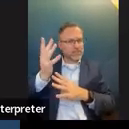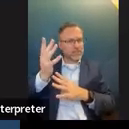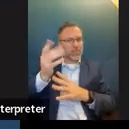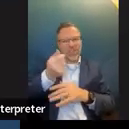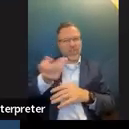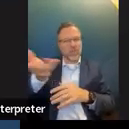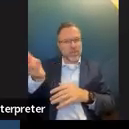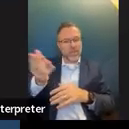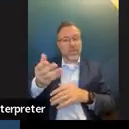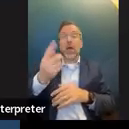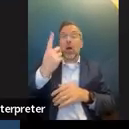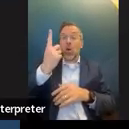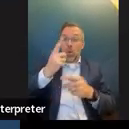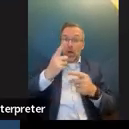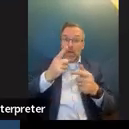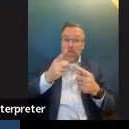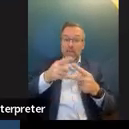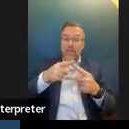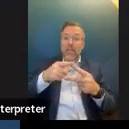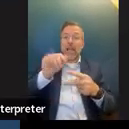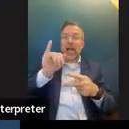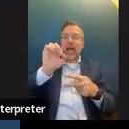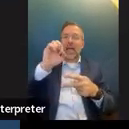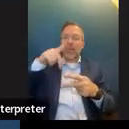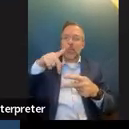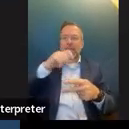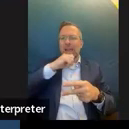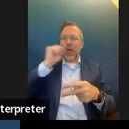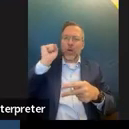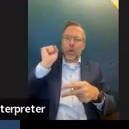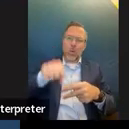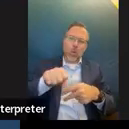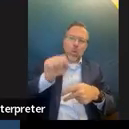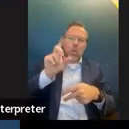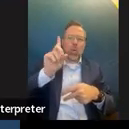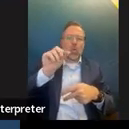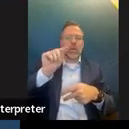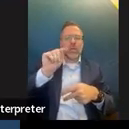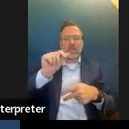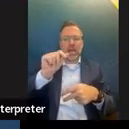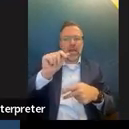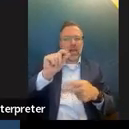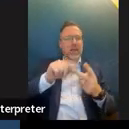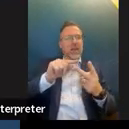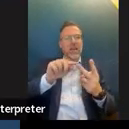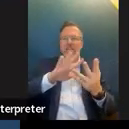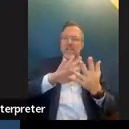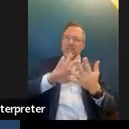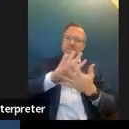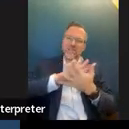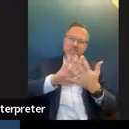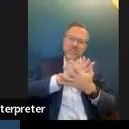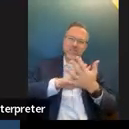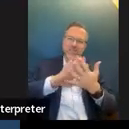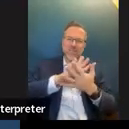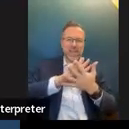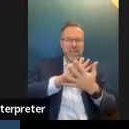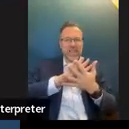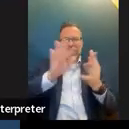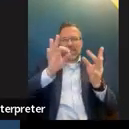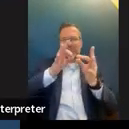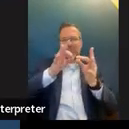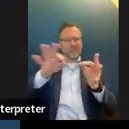the IEP had outdated data and vague language. So this is a hearing officer